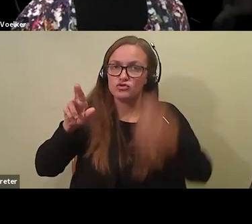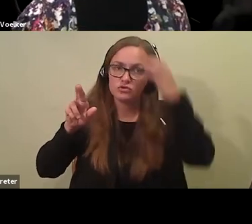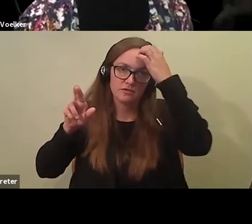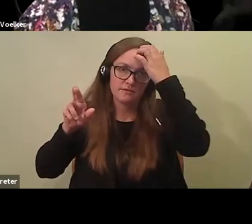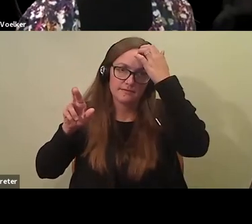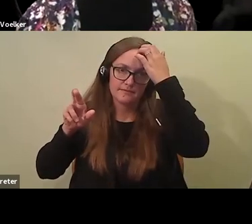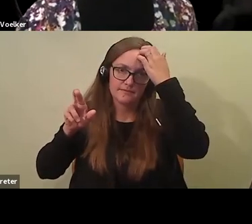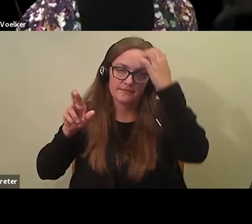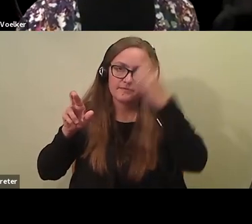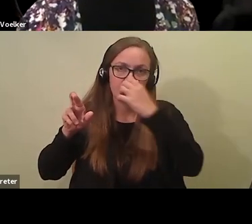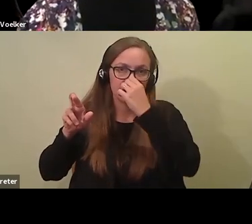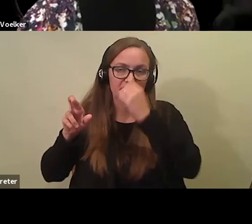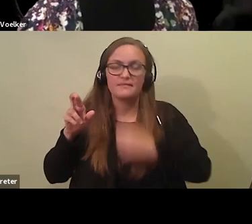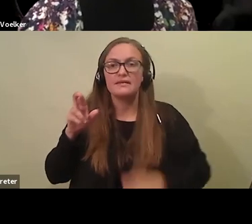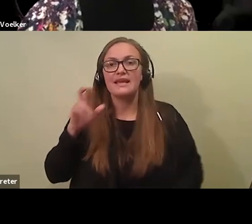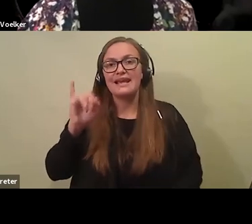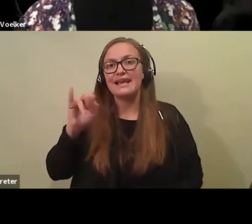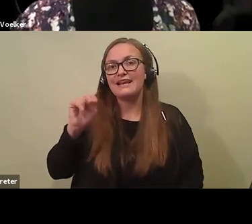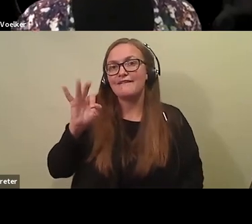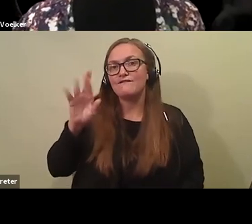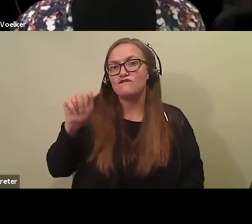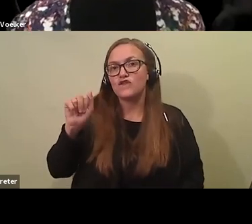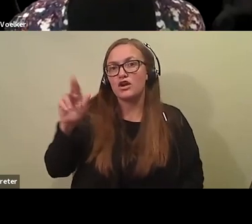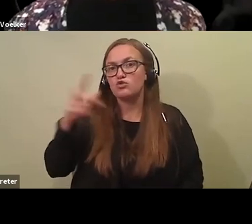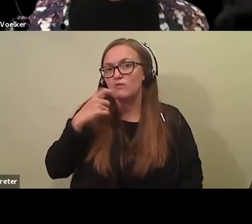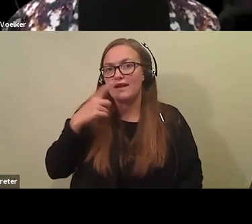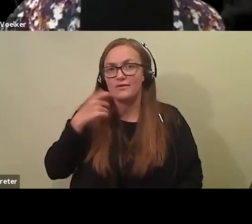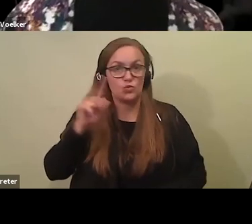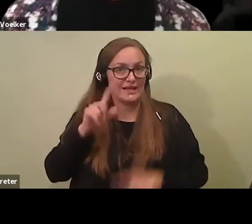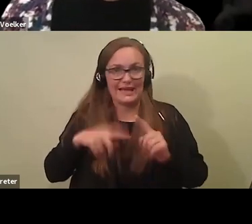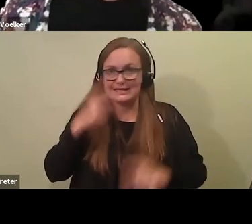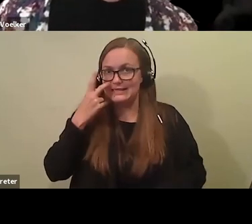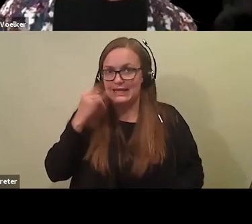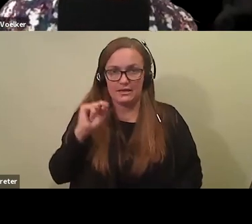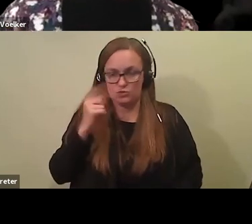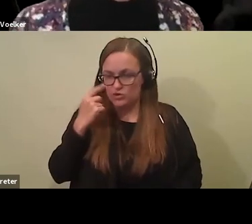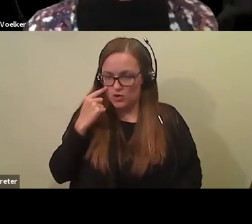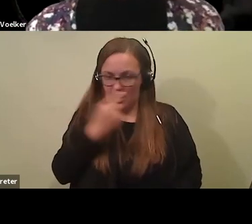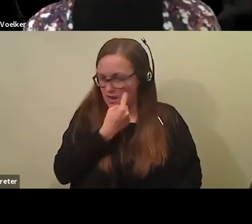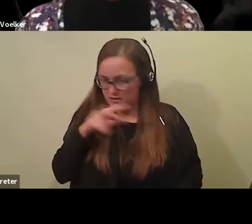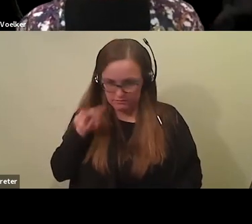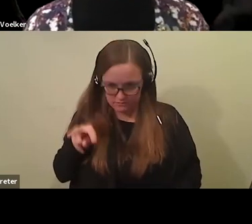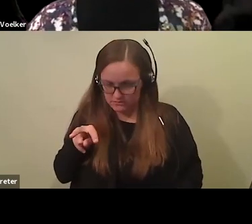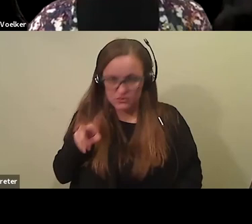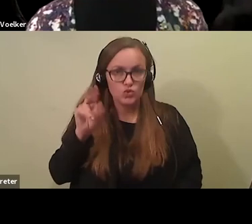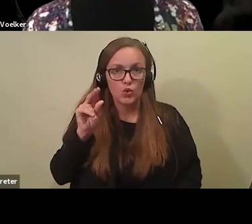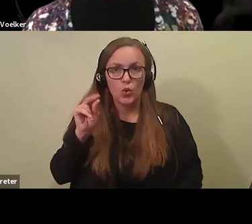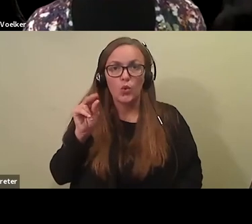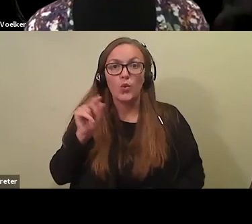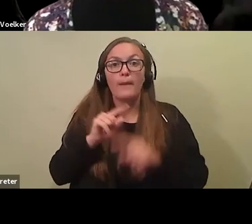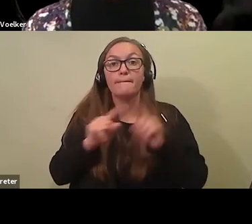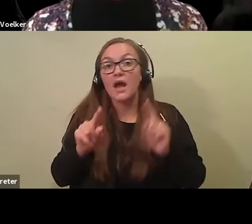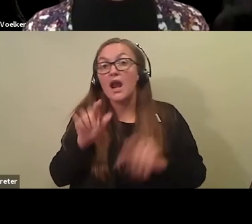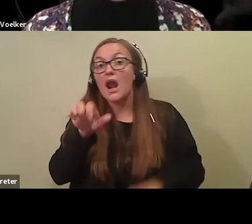that is mid-infrared, so we cannot see it at all with naked eye. But you excite other